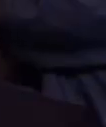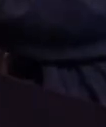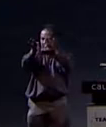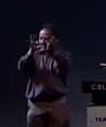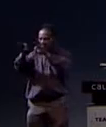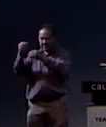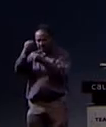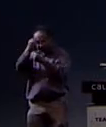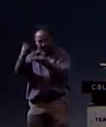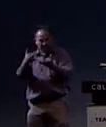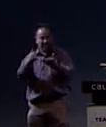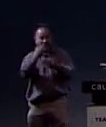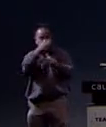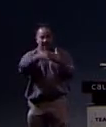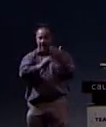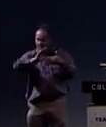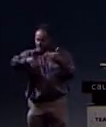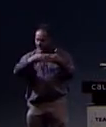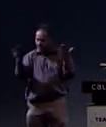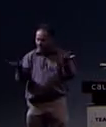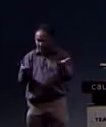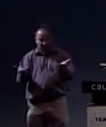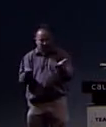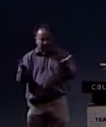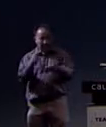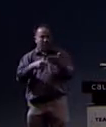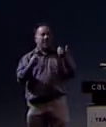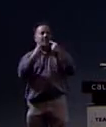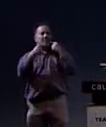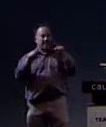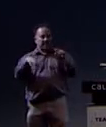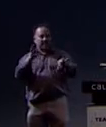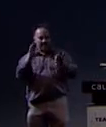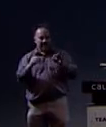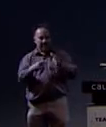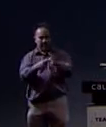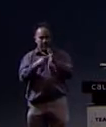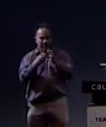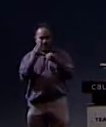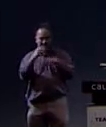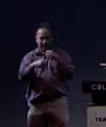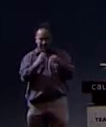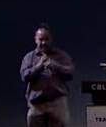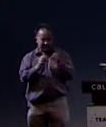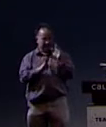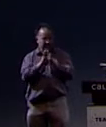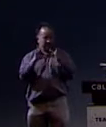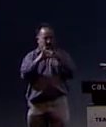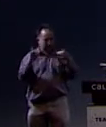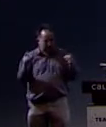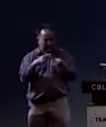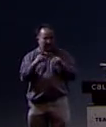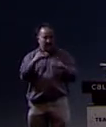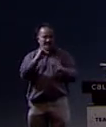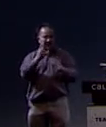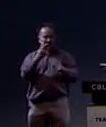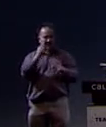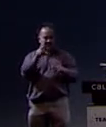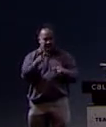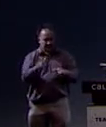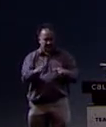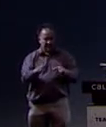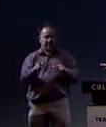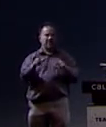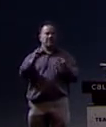at the end of all this, what I really finally came upon, and it took me years to come up with this statement, but that digital media really voids our